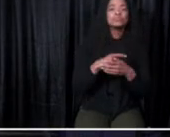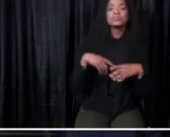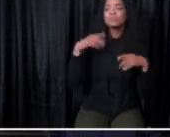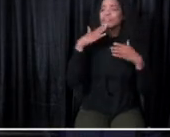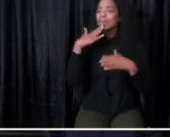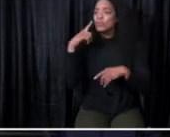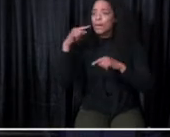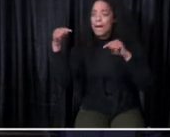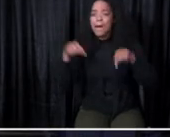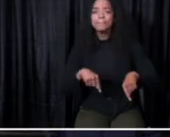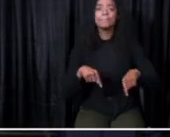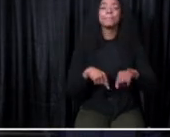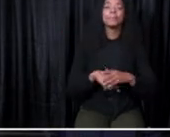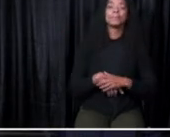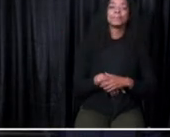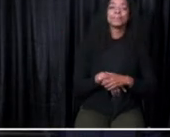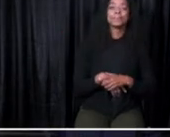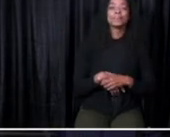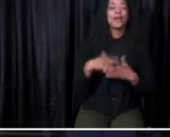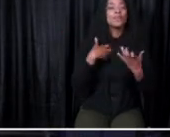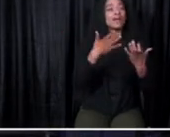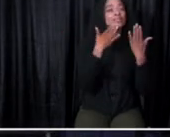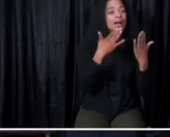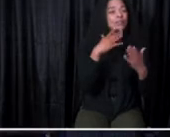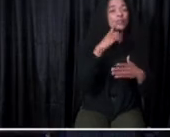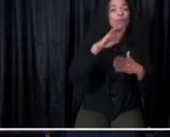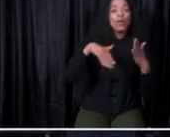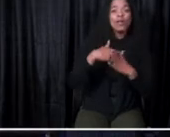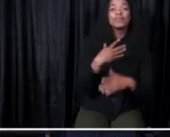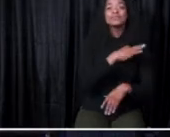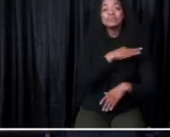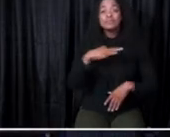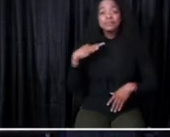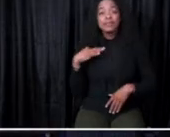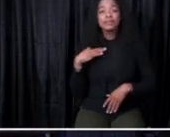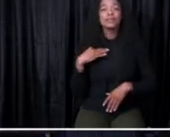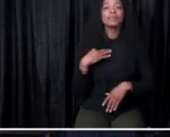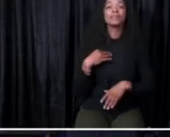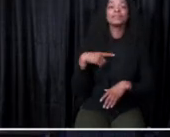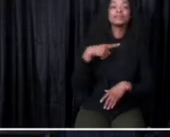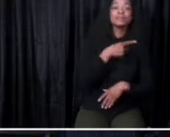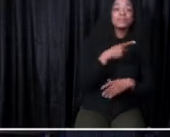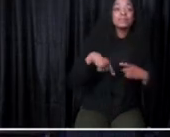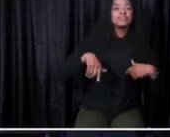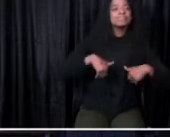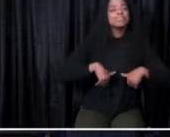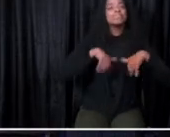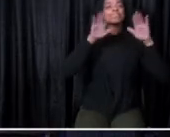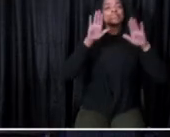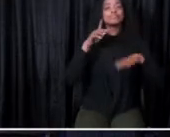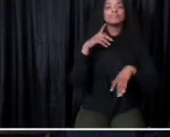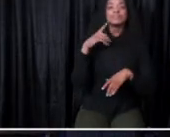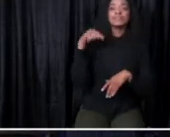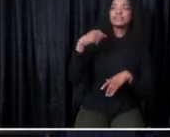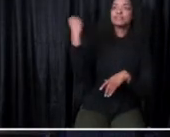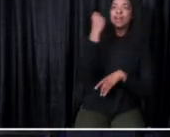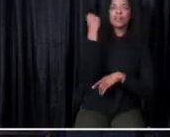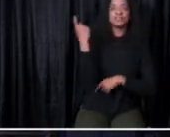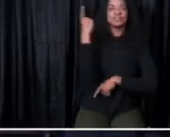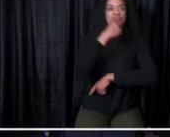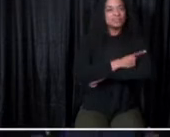to thank all the staff who have given up their Saturday to make this day possible.